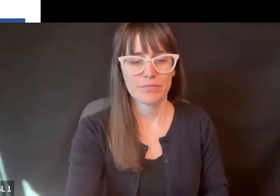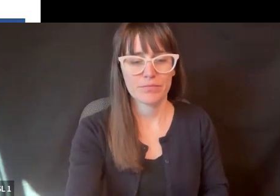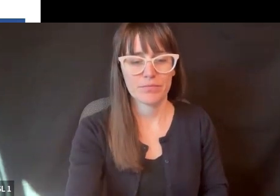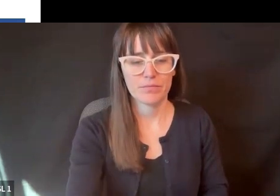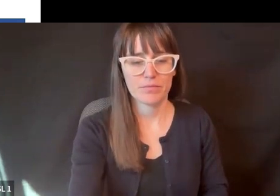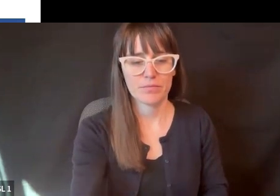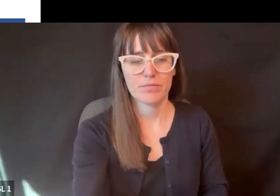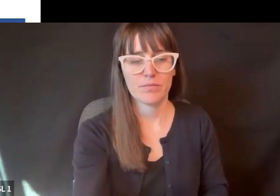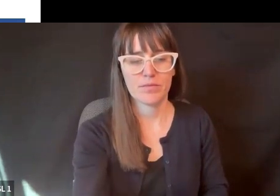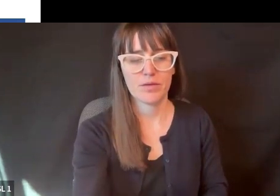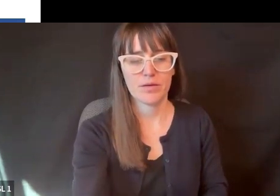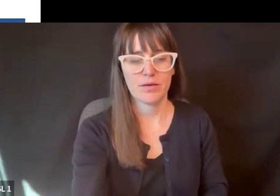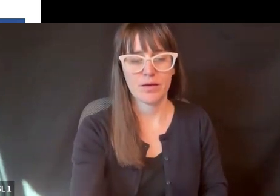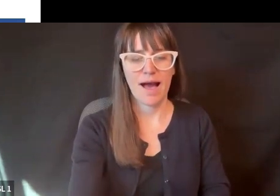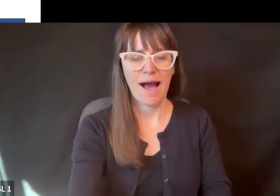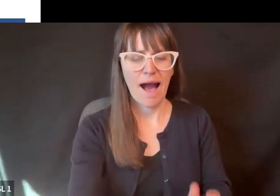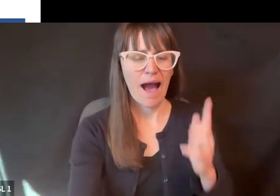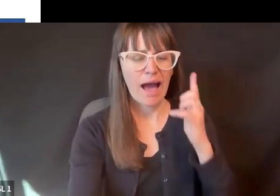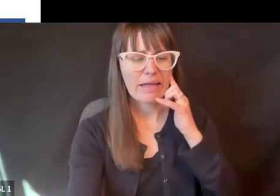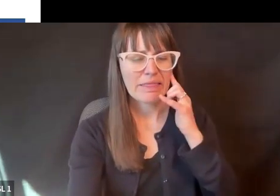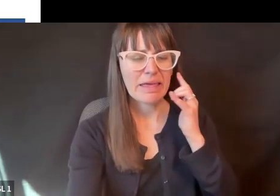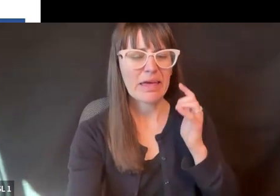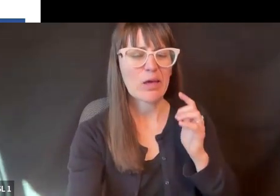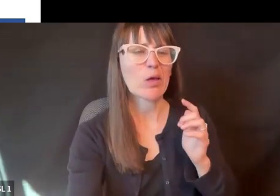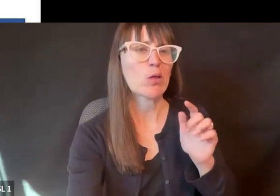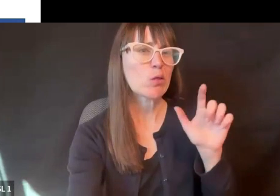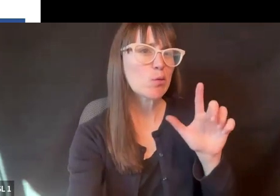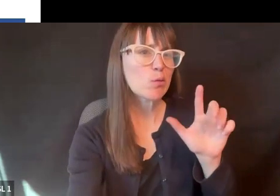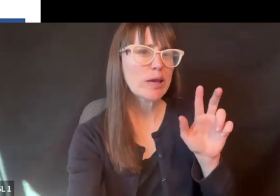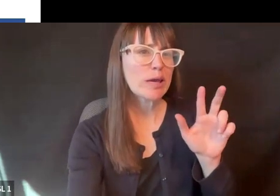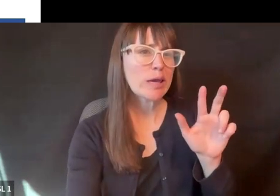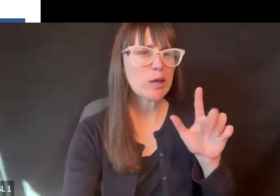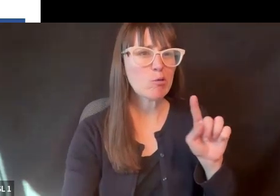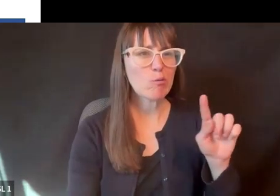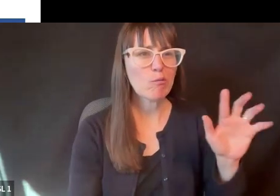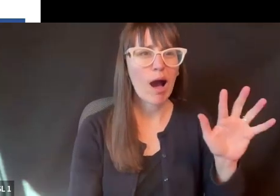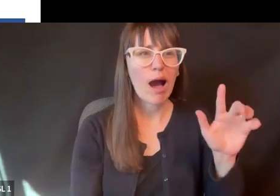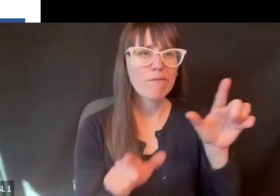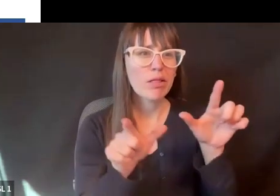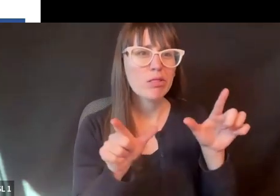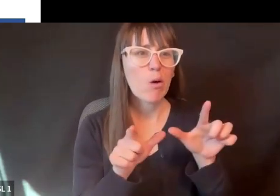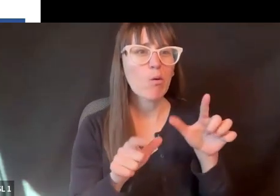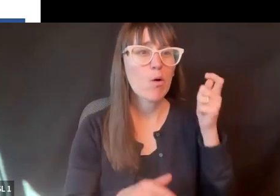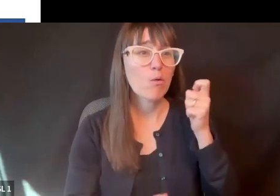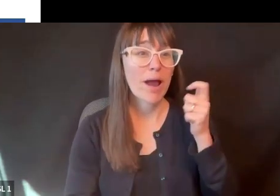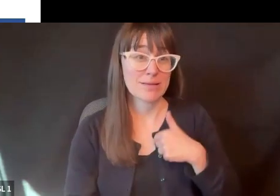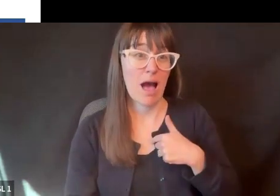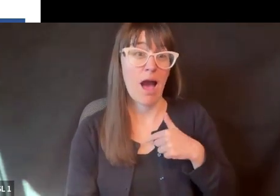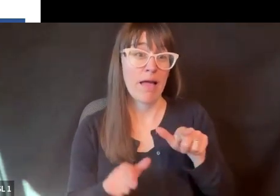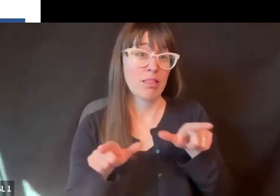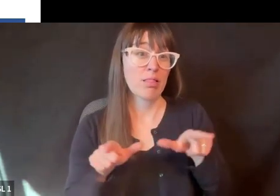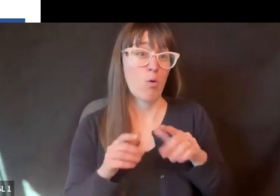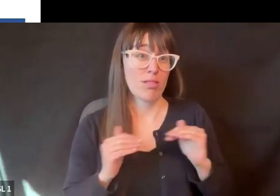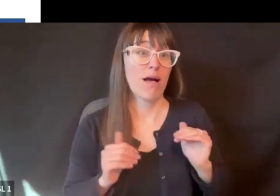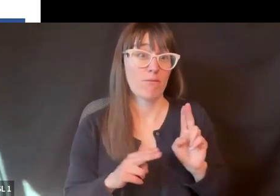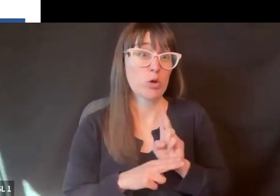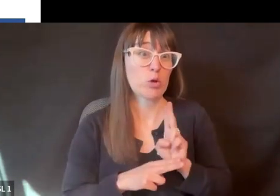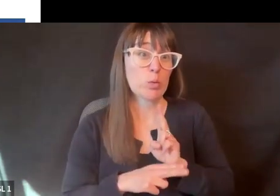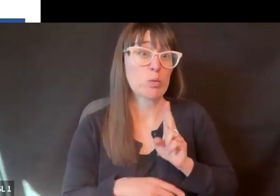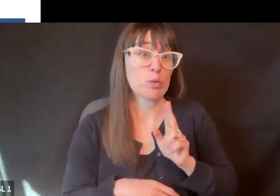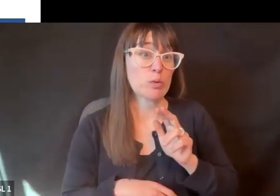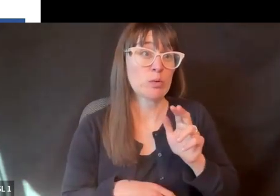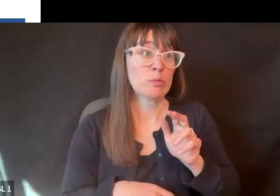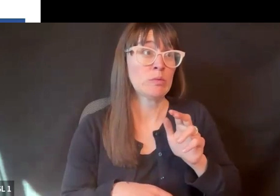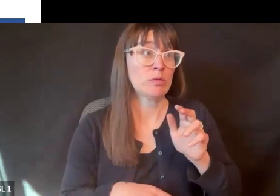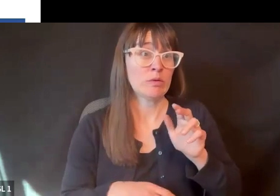So this funded, I want to say 3 to 5 local grants. I was at the local level and was able to utilize